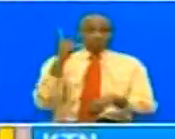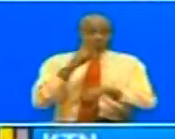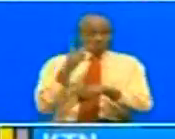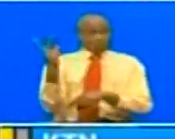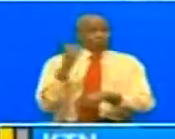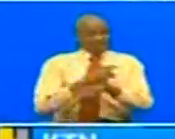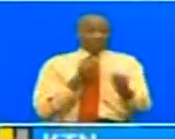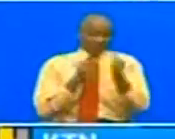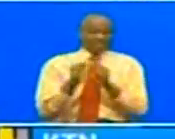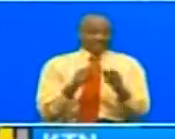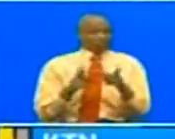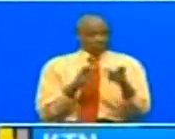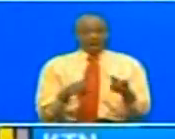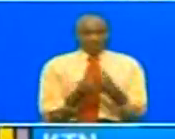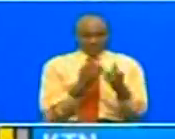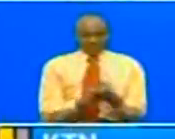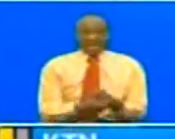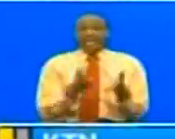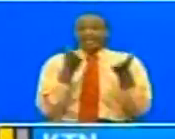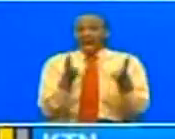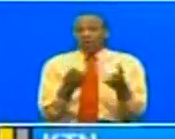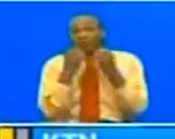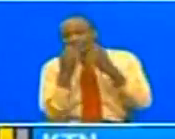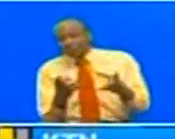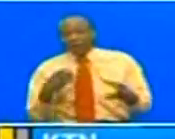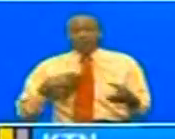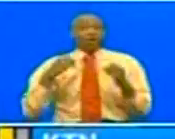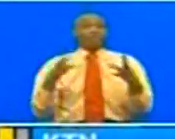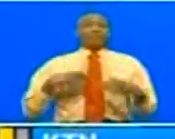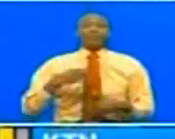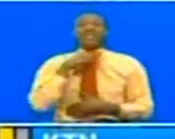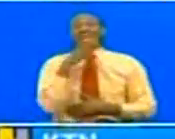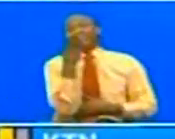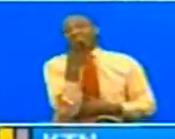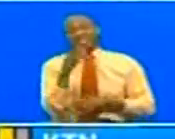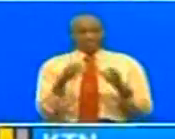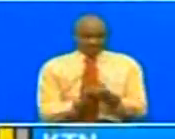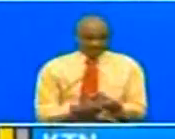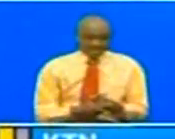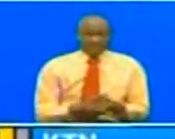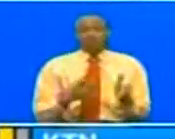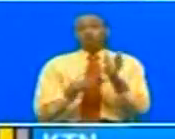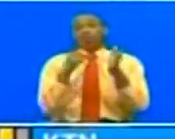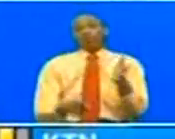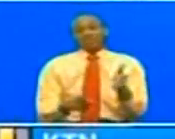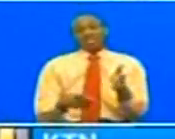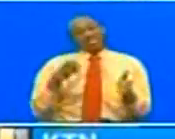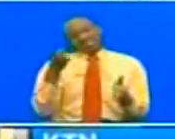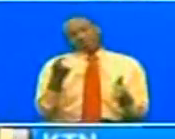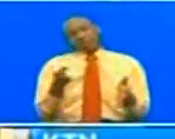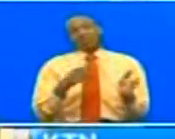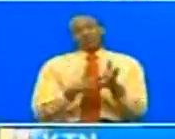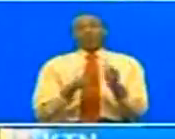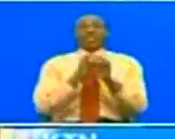fighting. Now, the source of information about the losses that Kenyans are suffering appears to be coming more credibly from